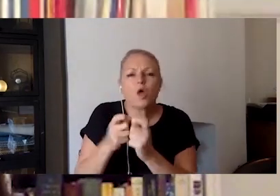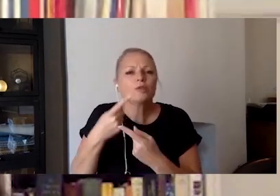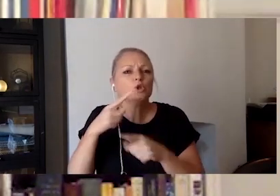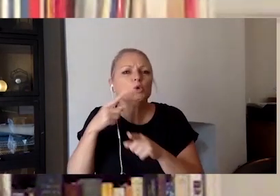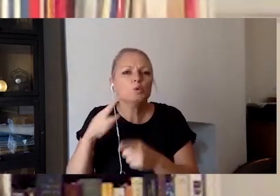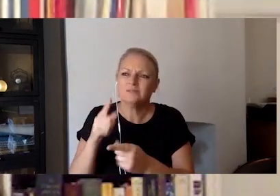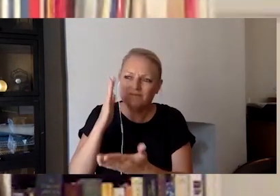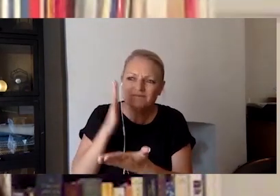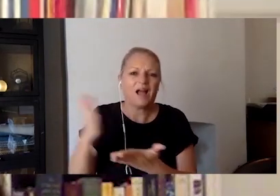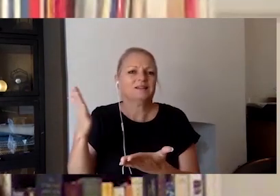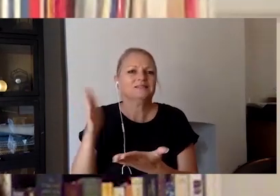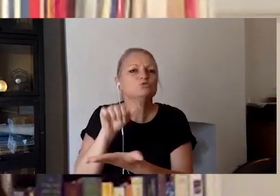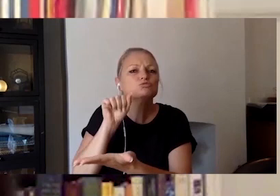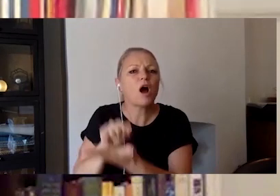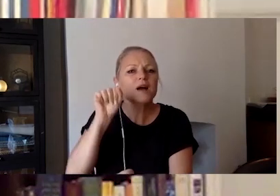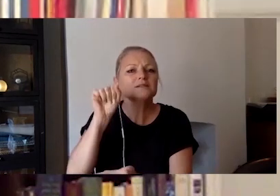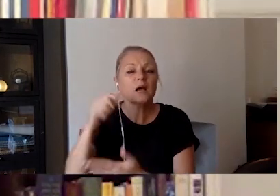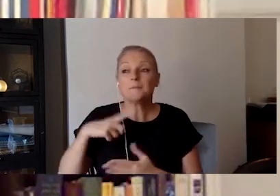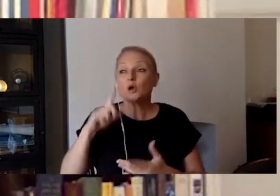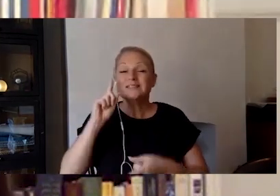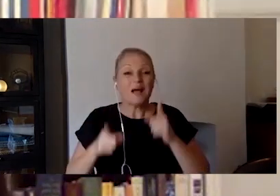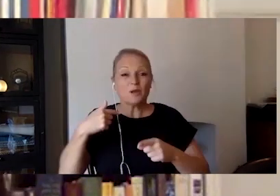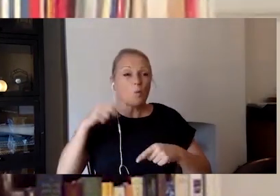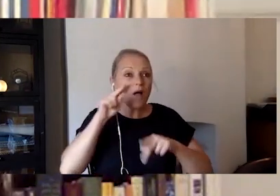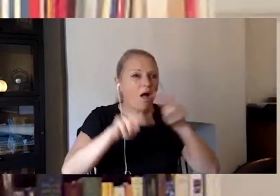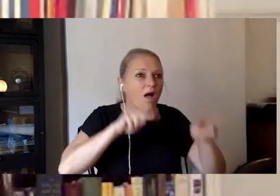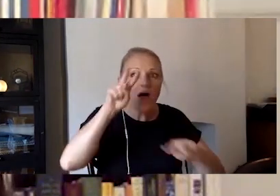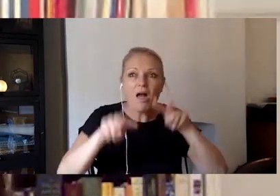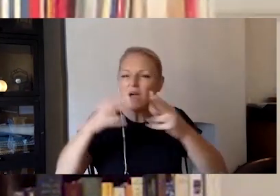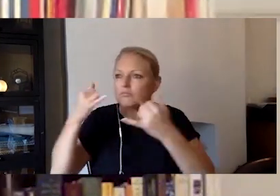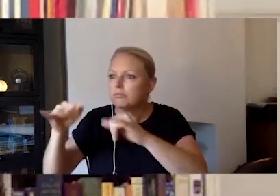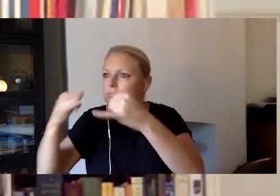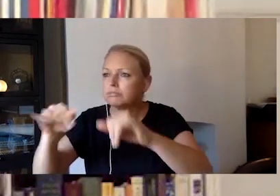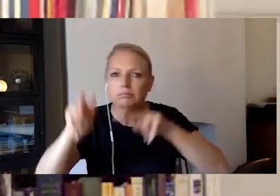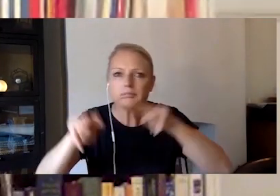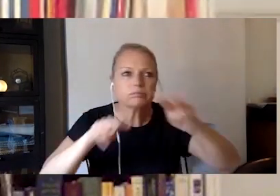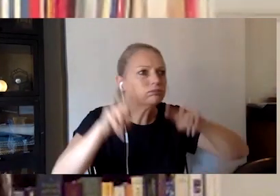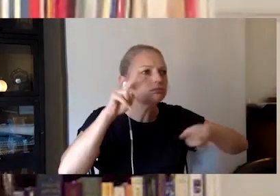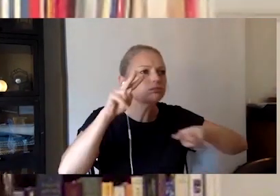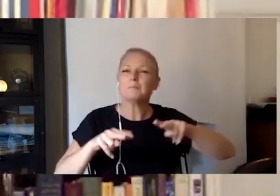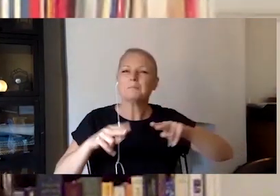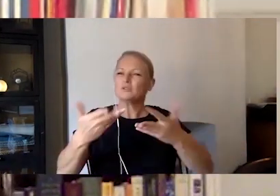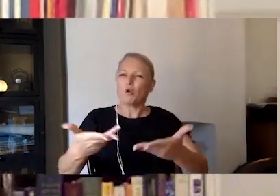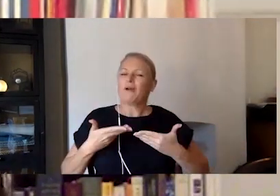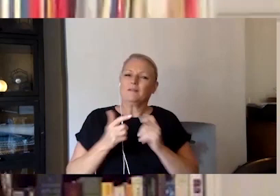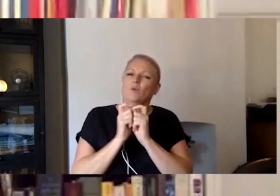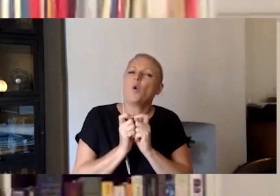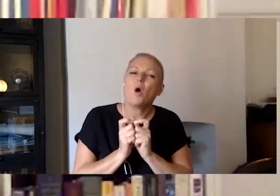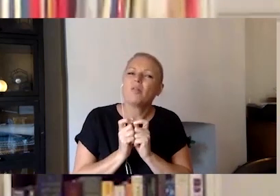uncertainty and perceived lack of control without really contributing to anything that can meaningfully help us in our